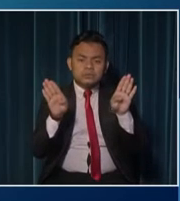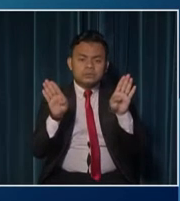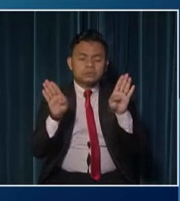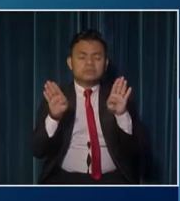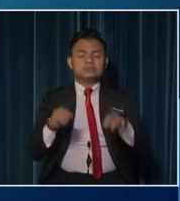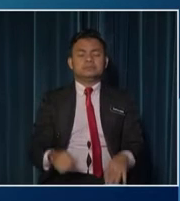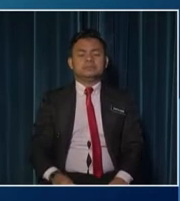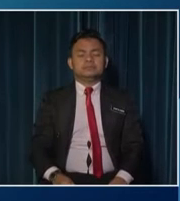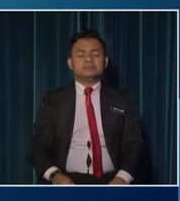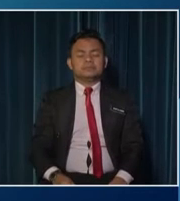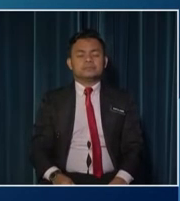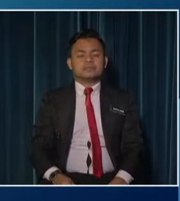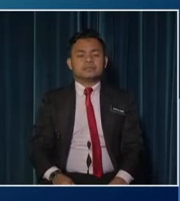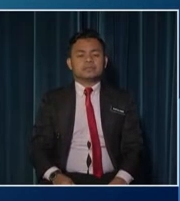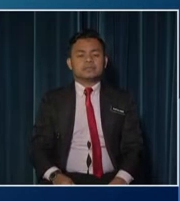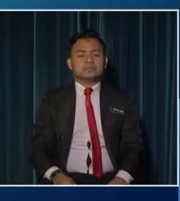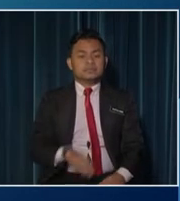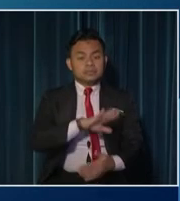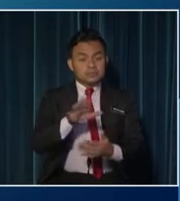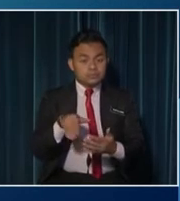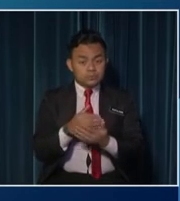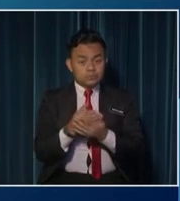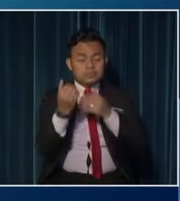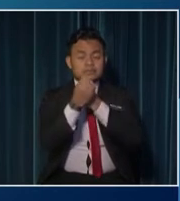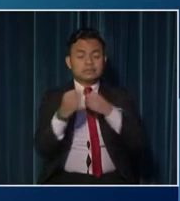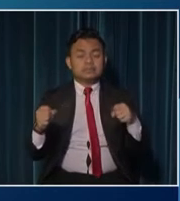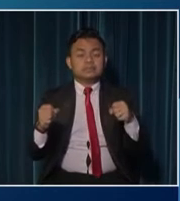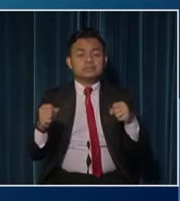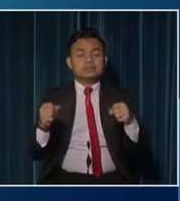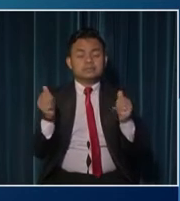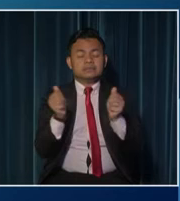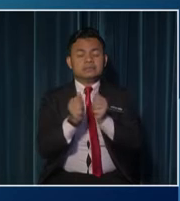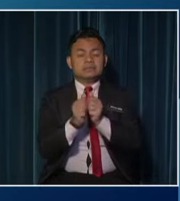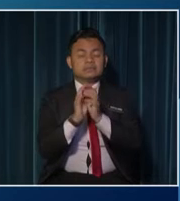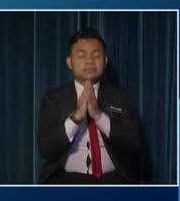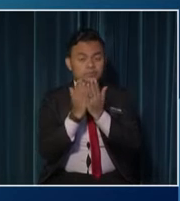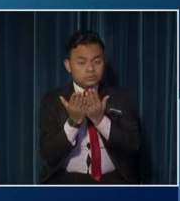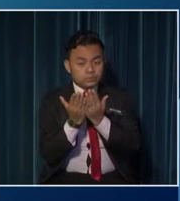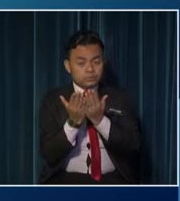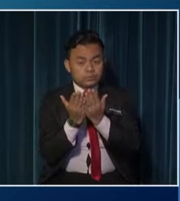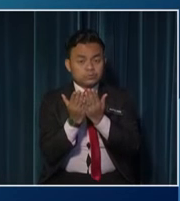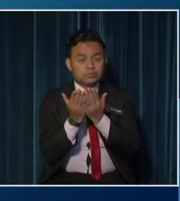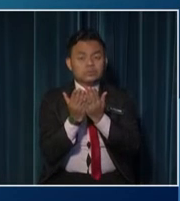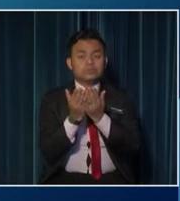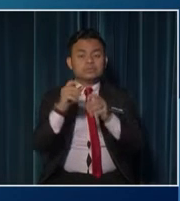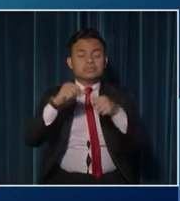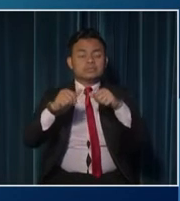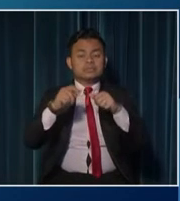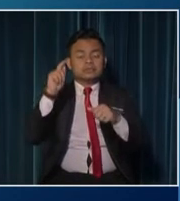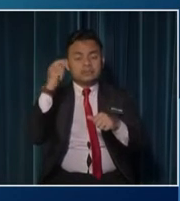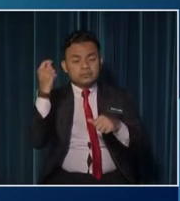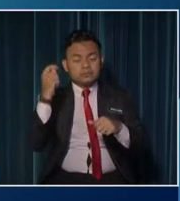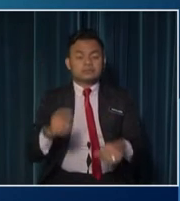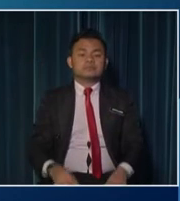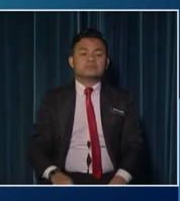sure you are ready with your science year 2 textbook, your notebook, and